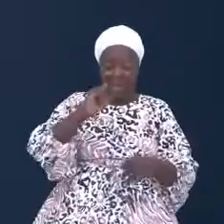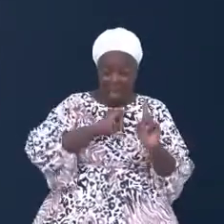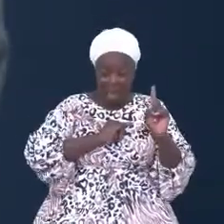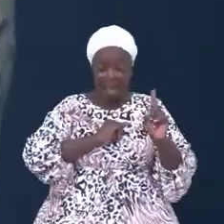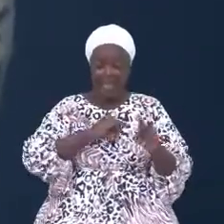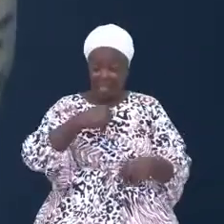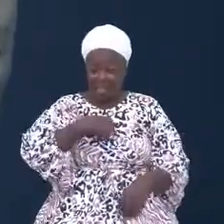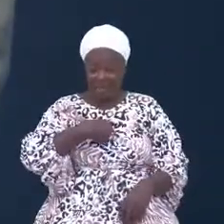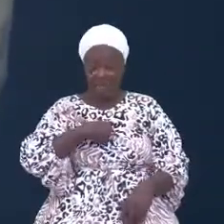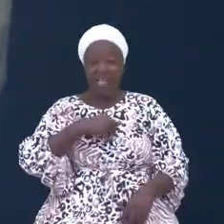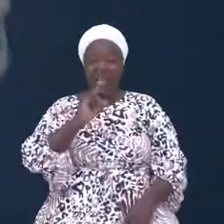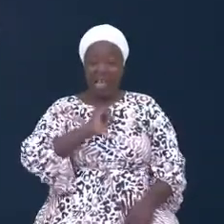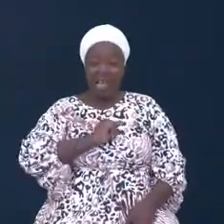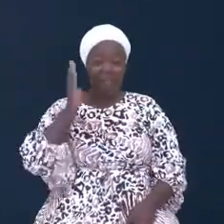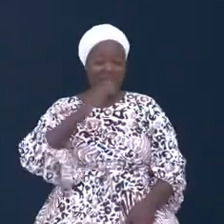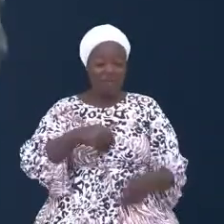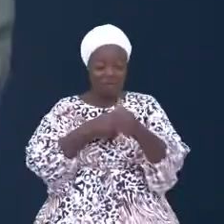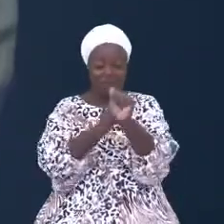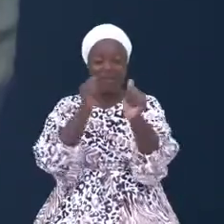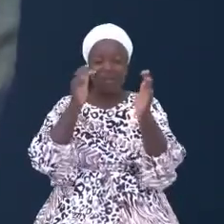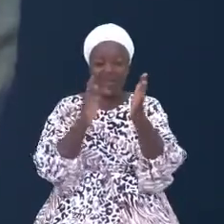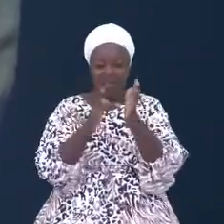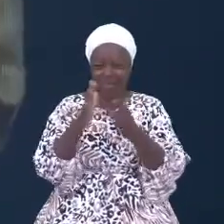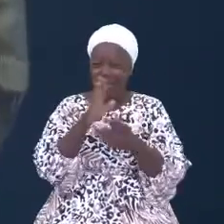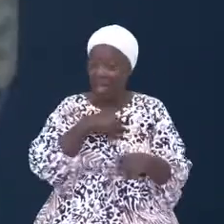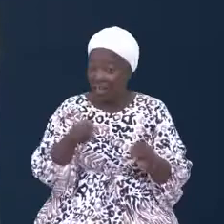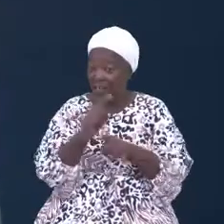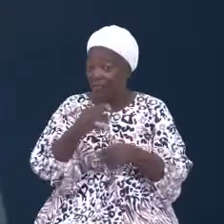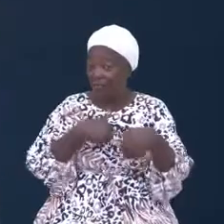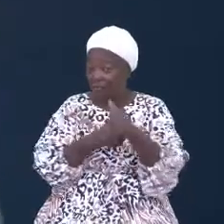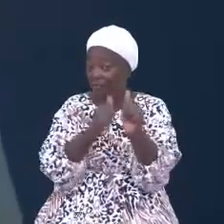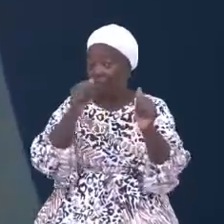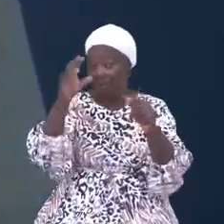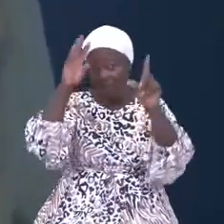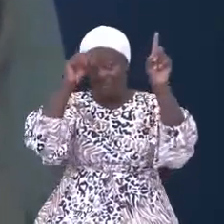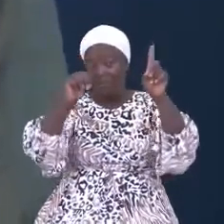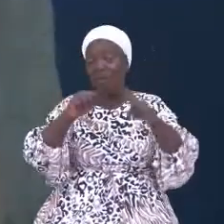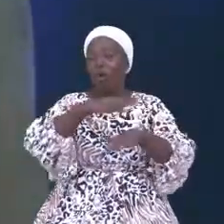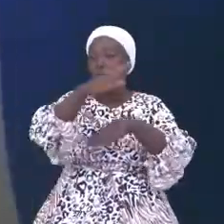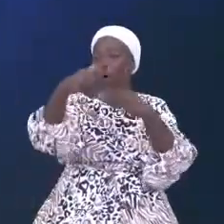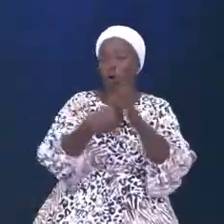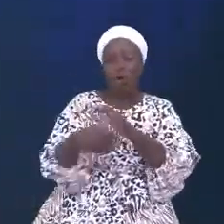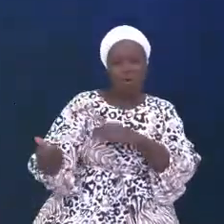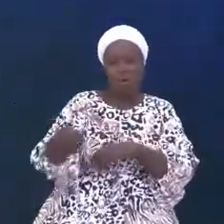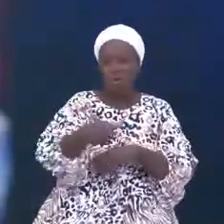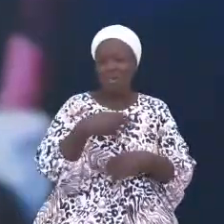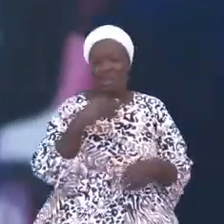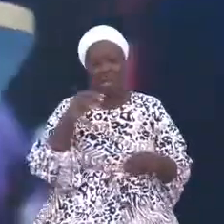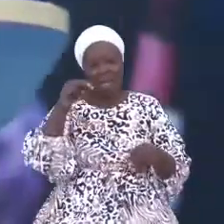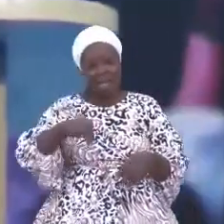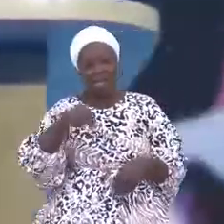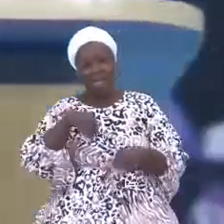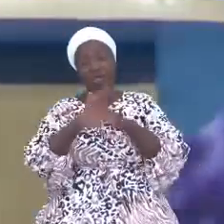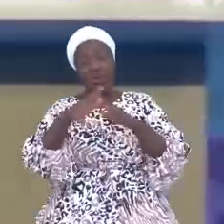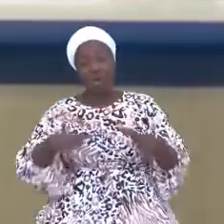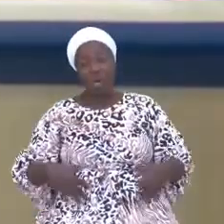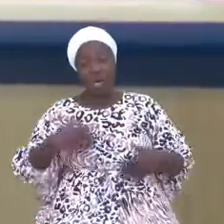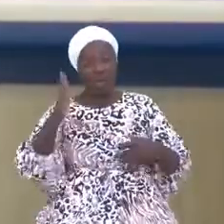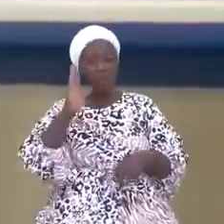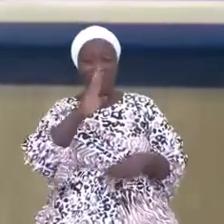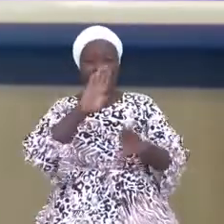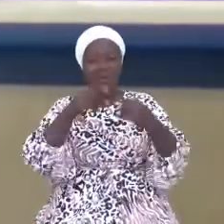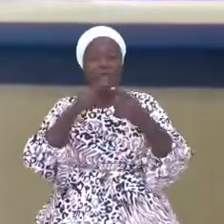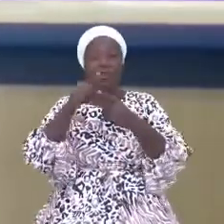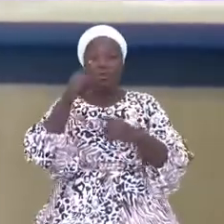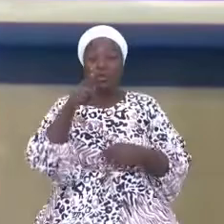follow Jesus. And as you follow him, all other needs in your life will be given